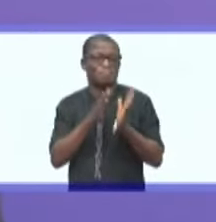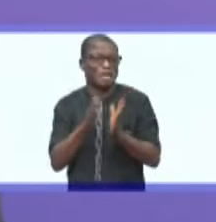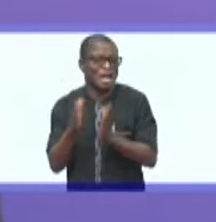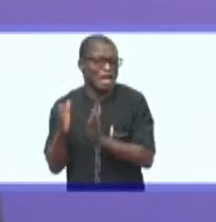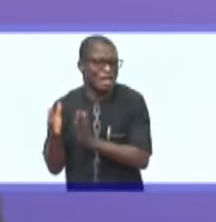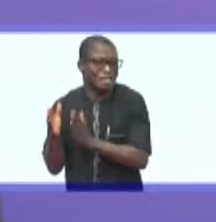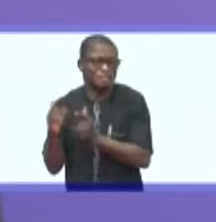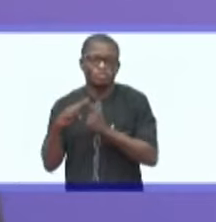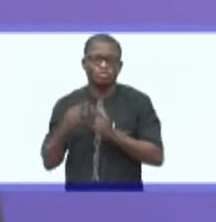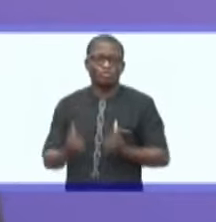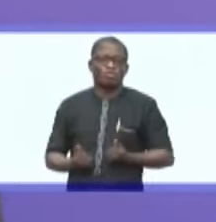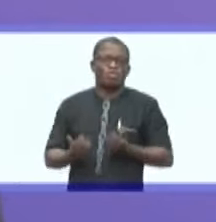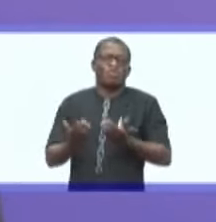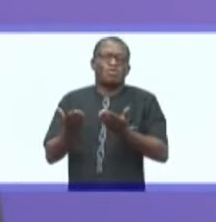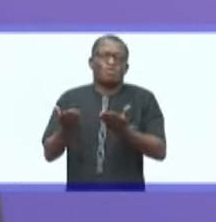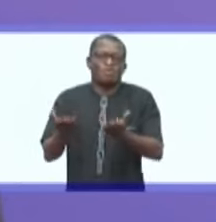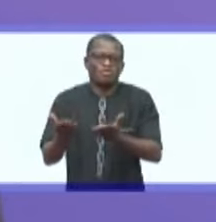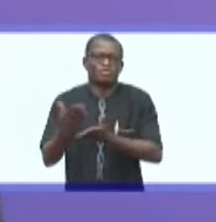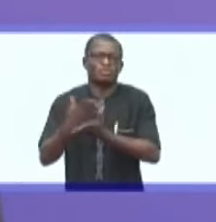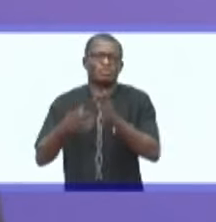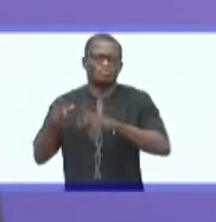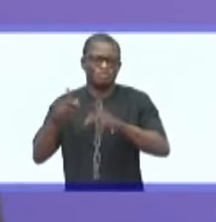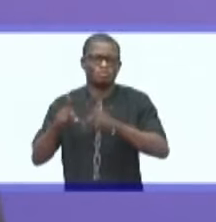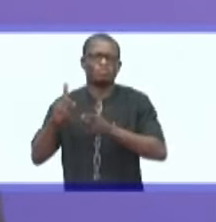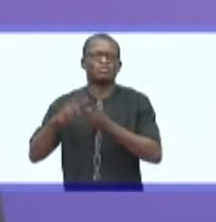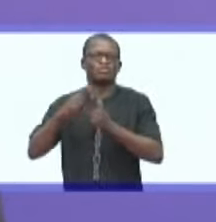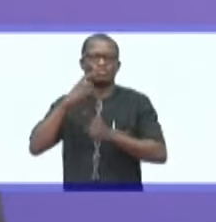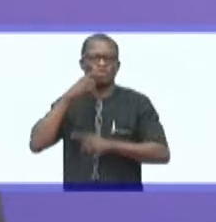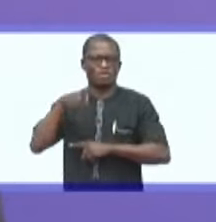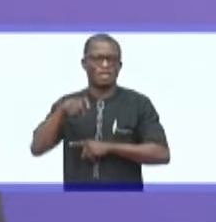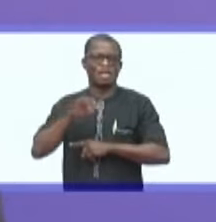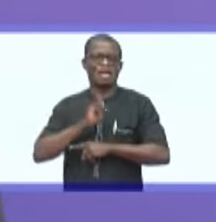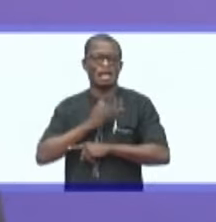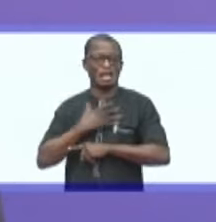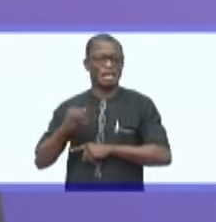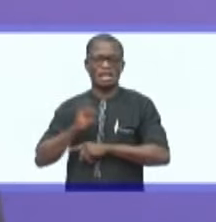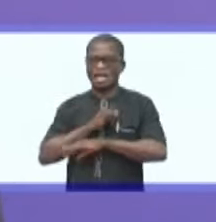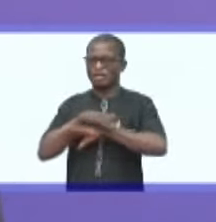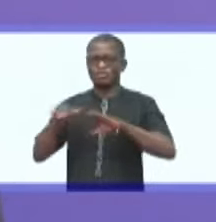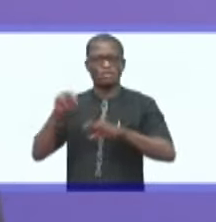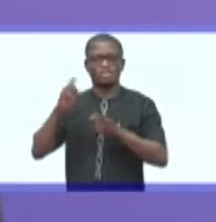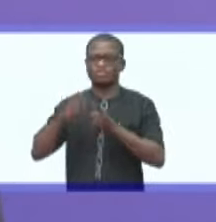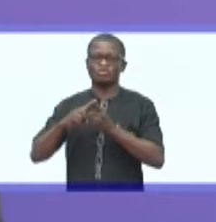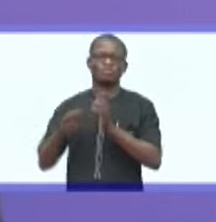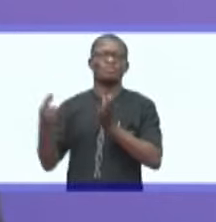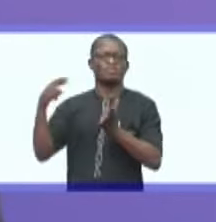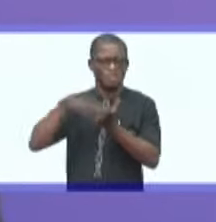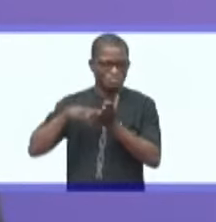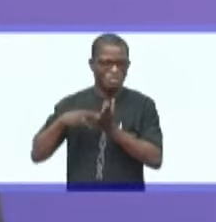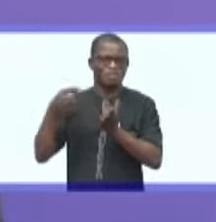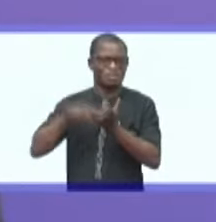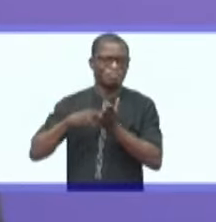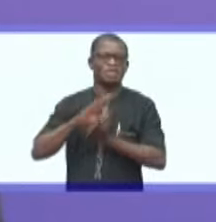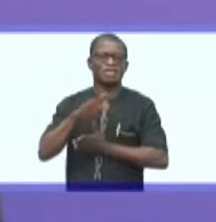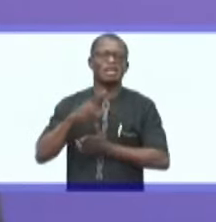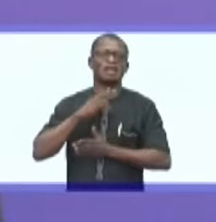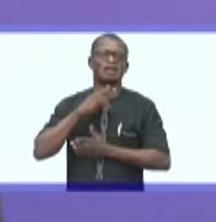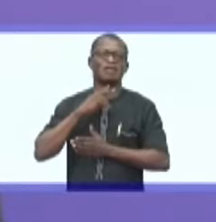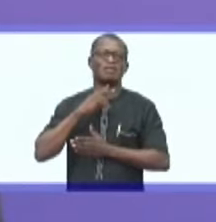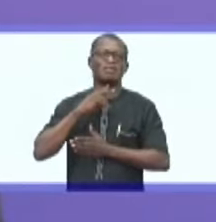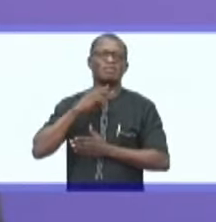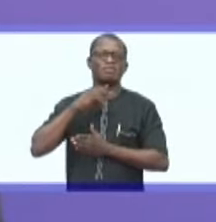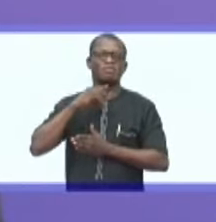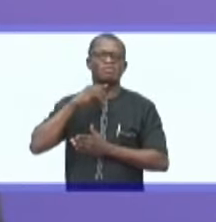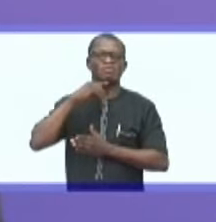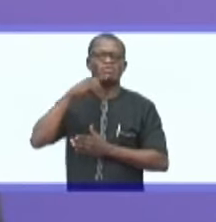a particular gentleman to order. And I don't need to repeat all his utterances. And they